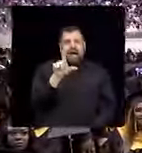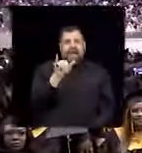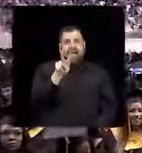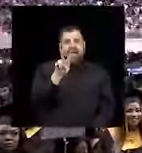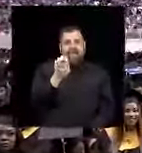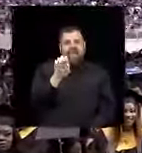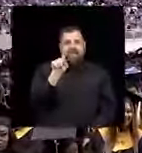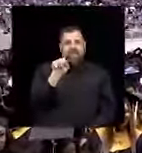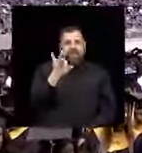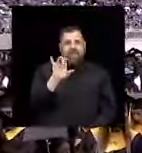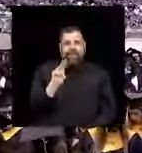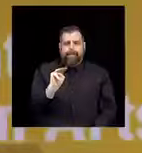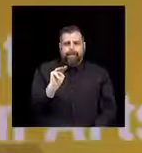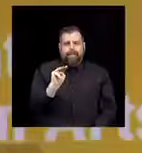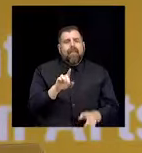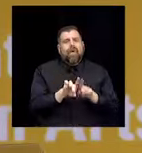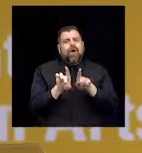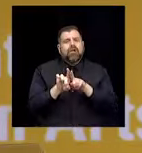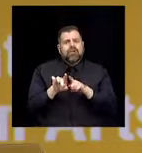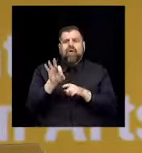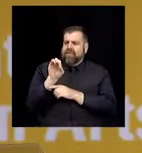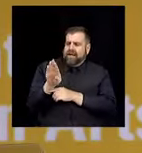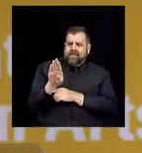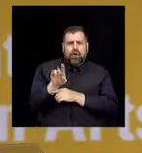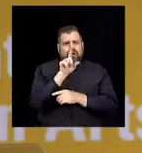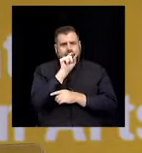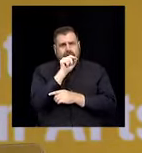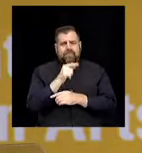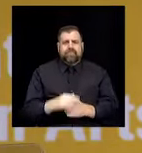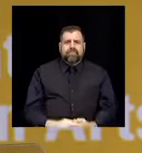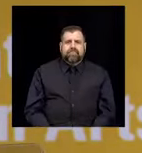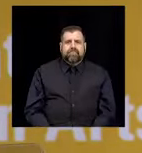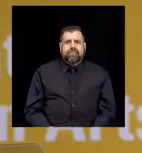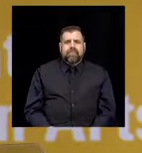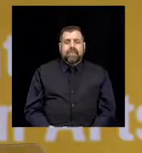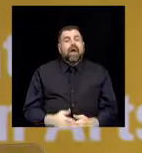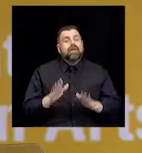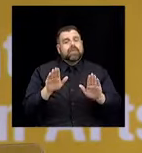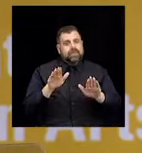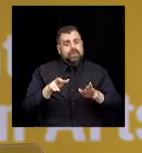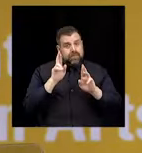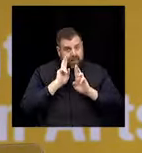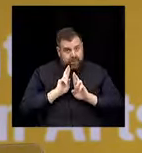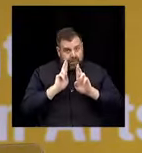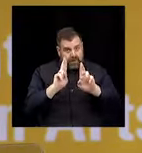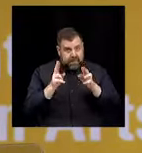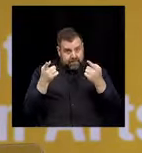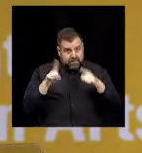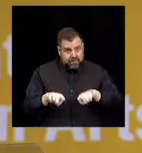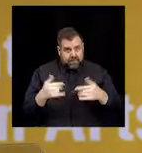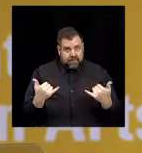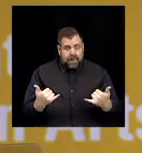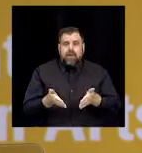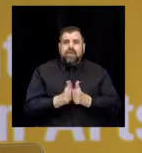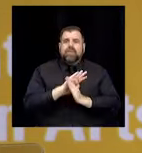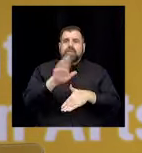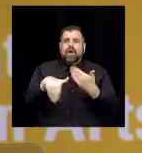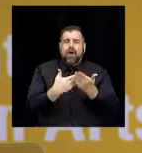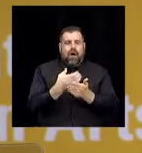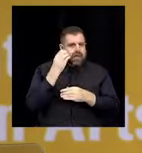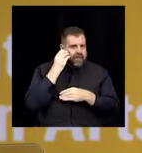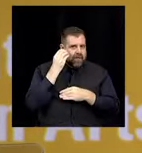hccs.edu/livestream. You can also follow us on Facebook and Twitter. Out of respect for the occasion, we ask that all cell phones